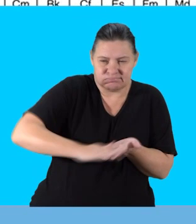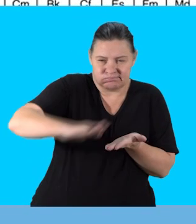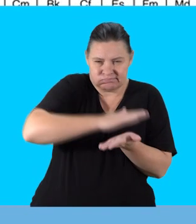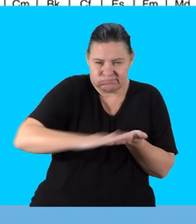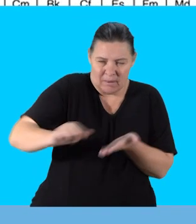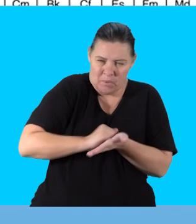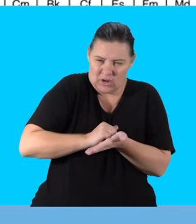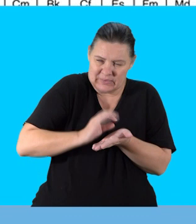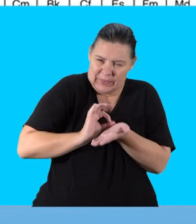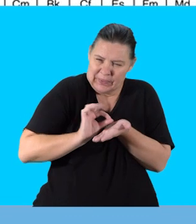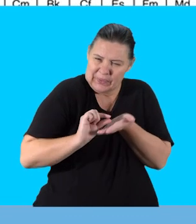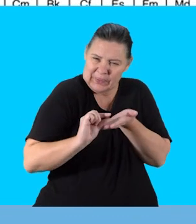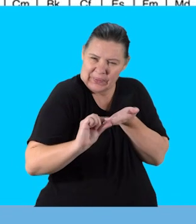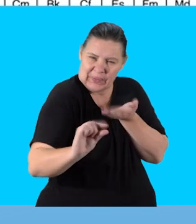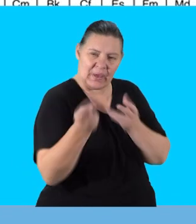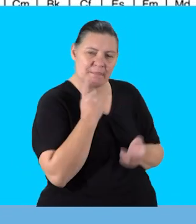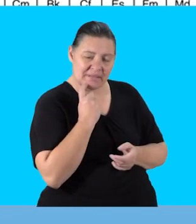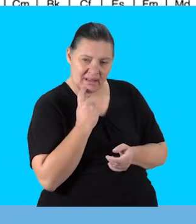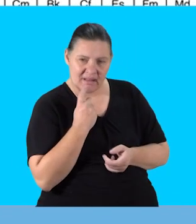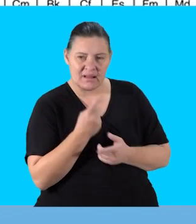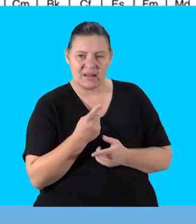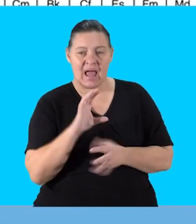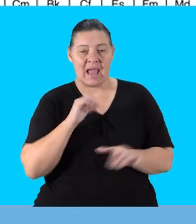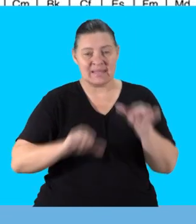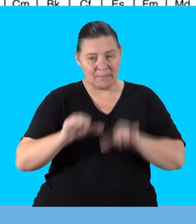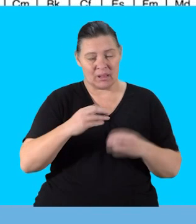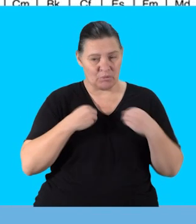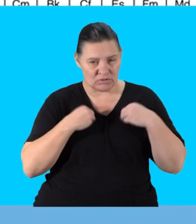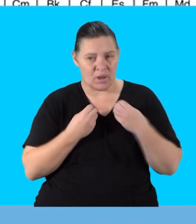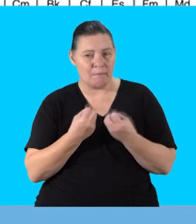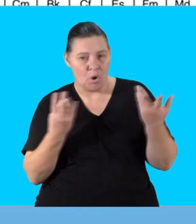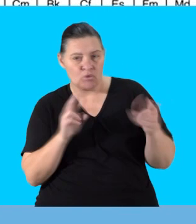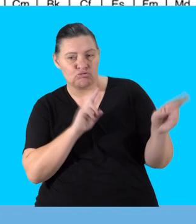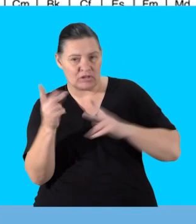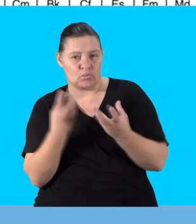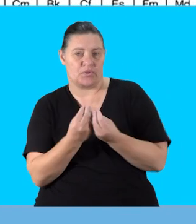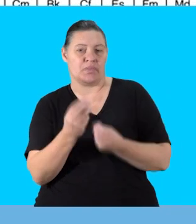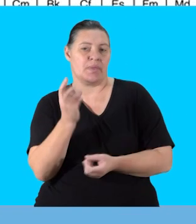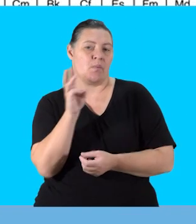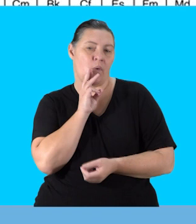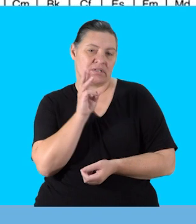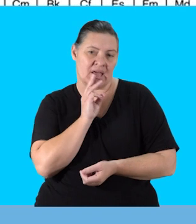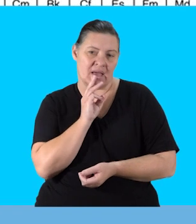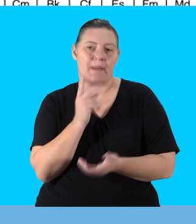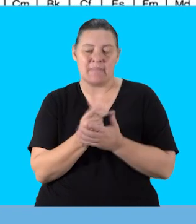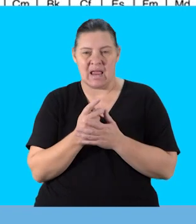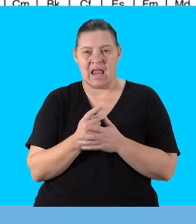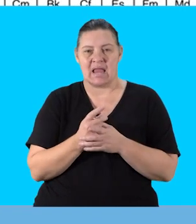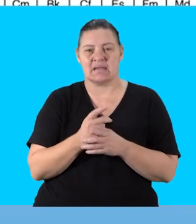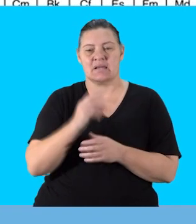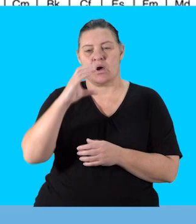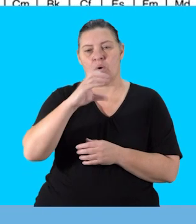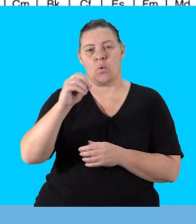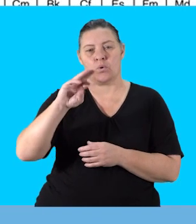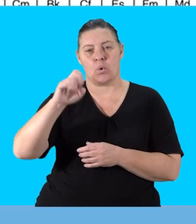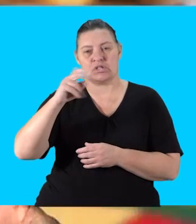metal. So the last one, the chemical property of most metals is their reaction with water, which results in corrosion,